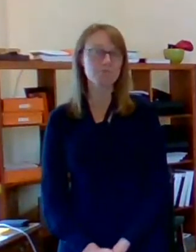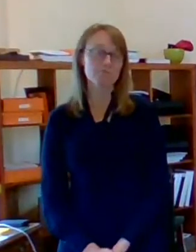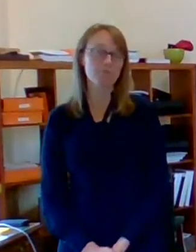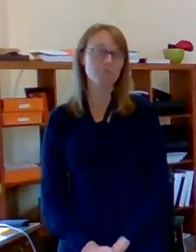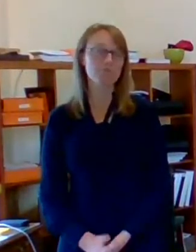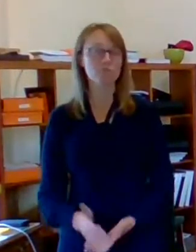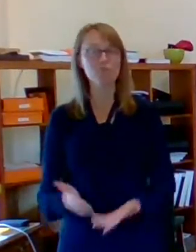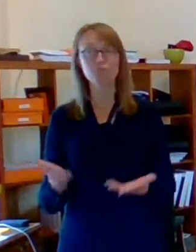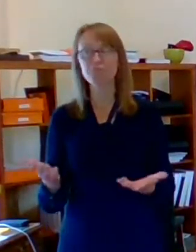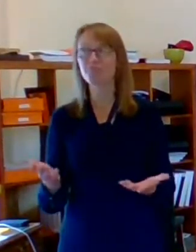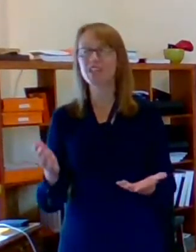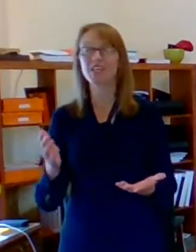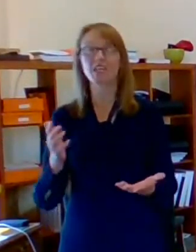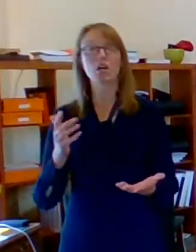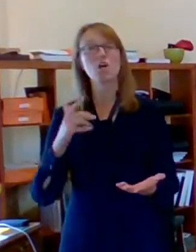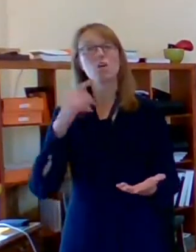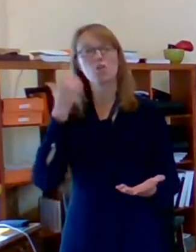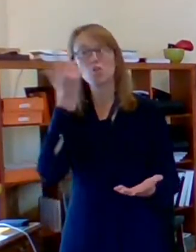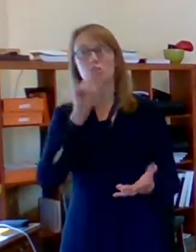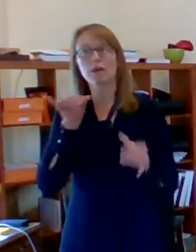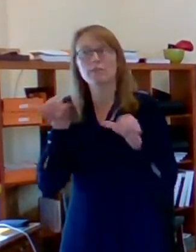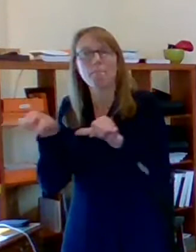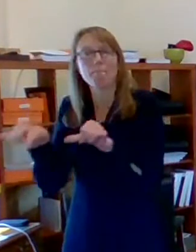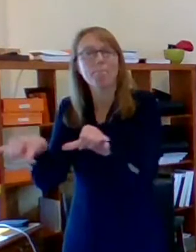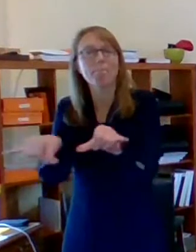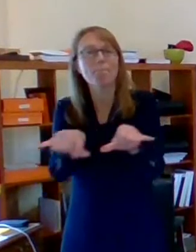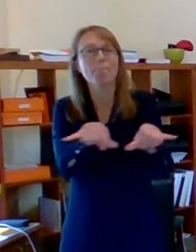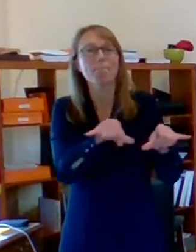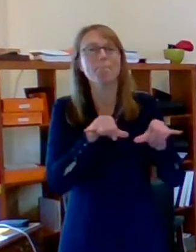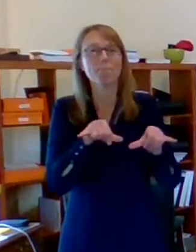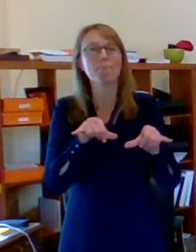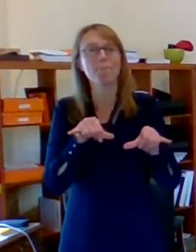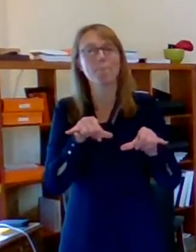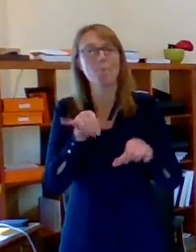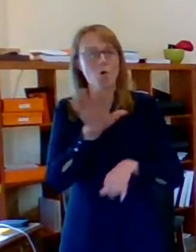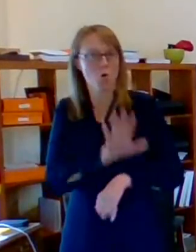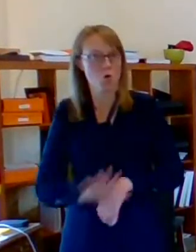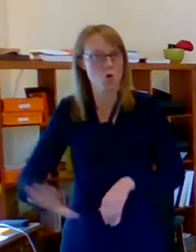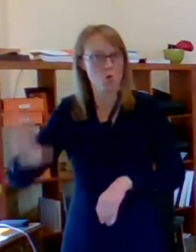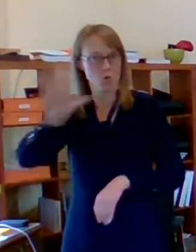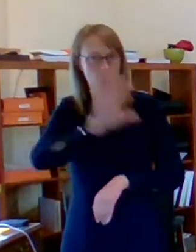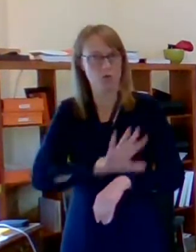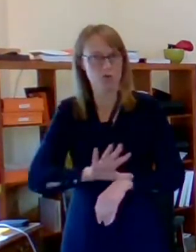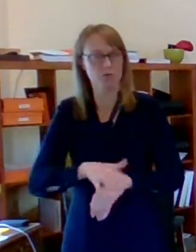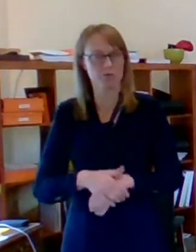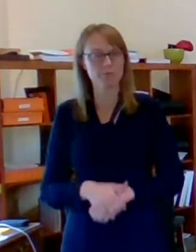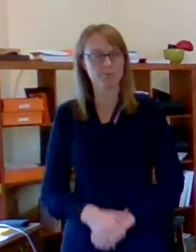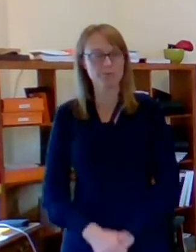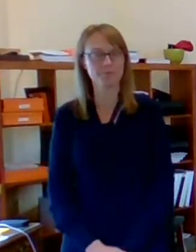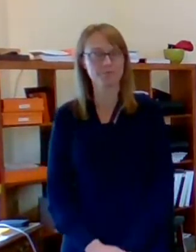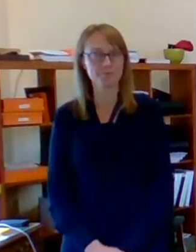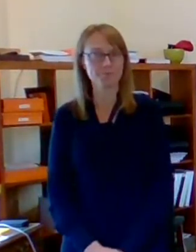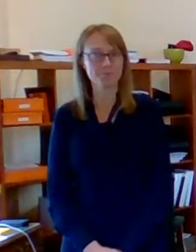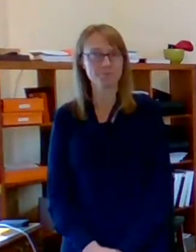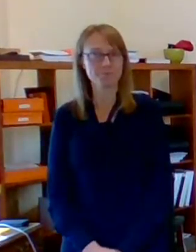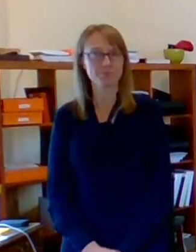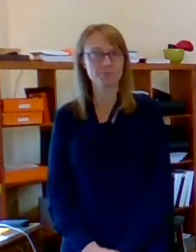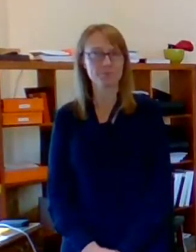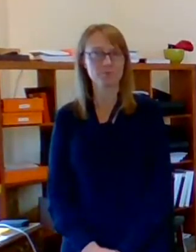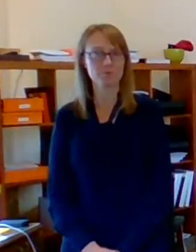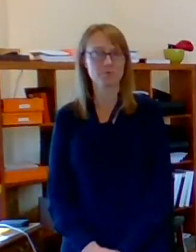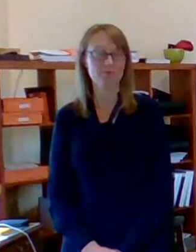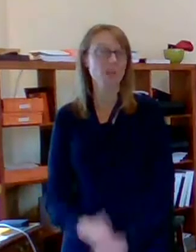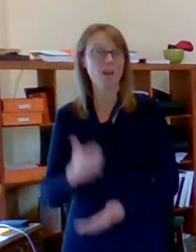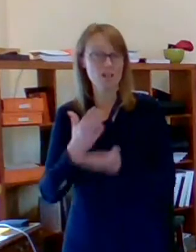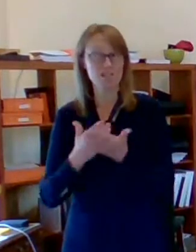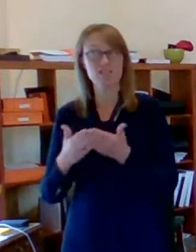that's running that way all across our region, and frankly even worse in